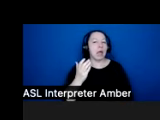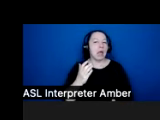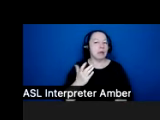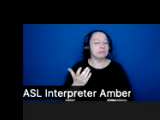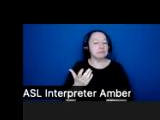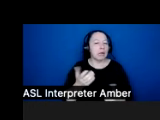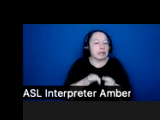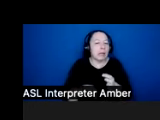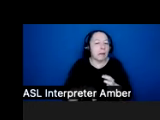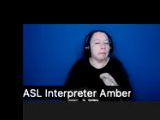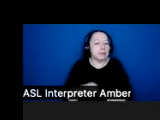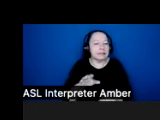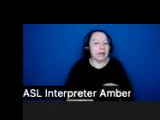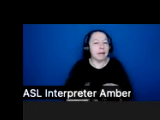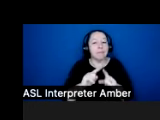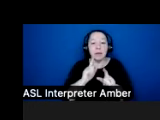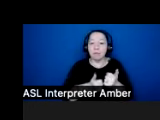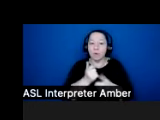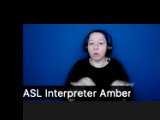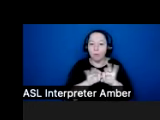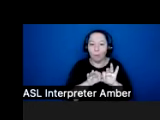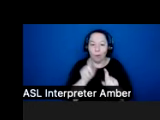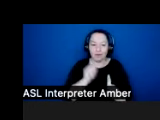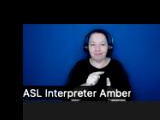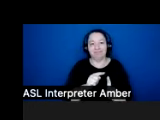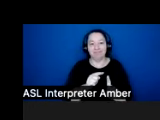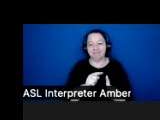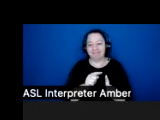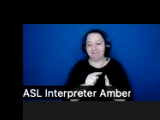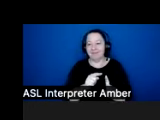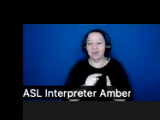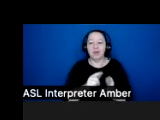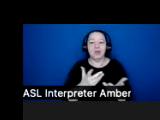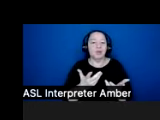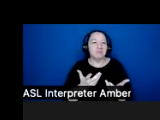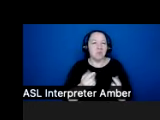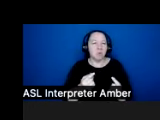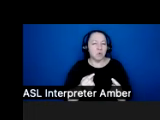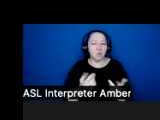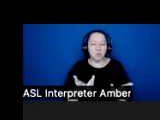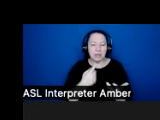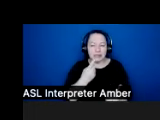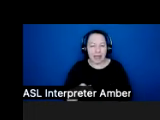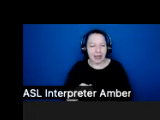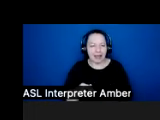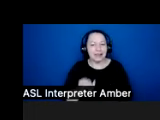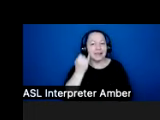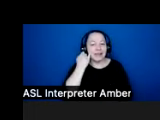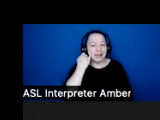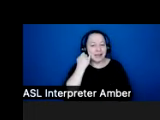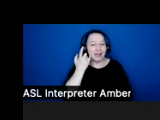the most important step, right? What can we say or do if you are tempted to tell a